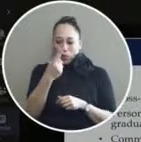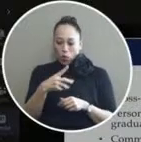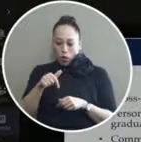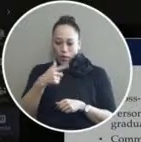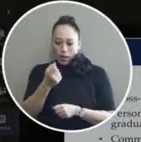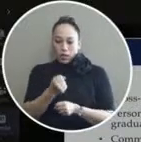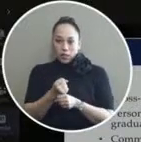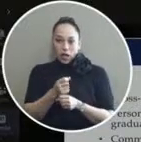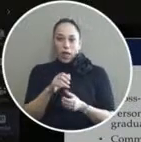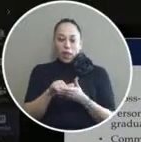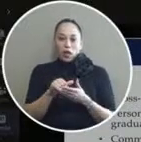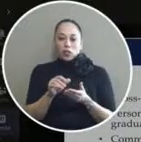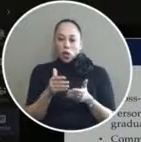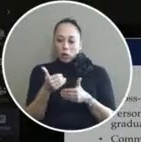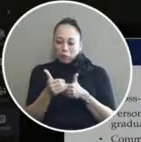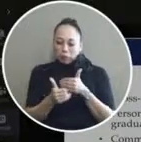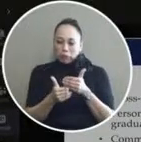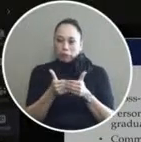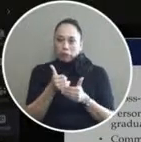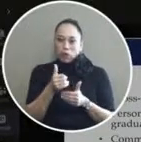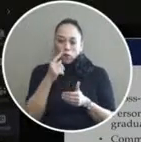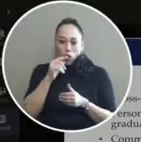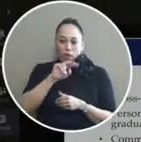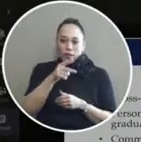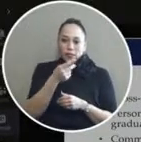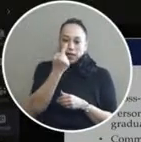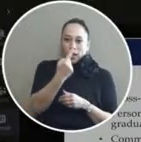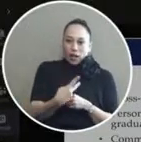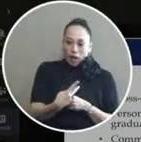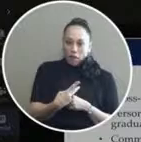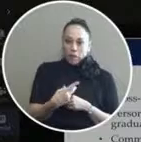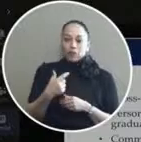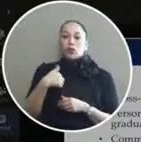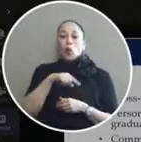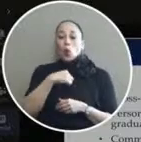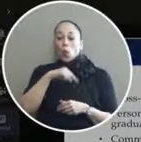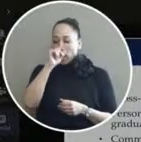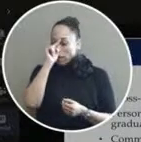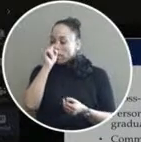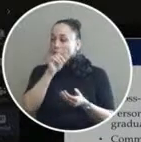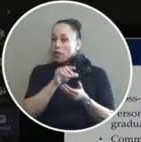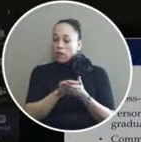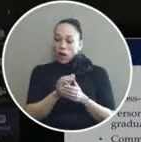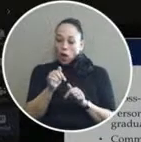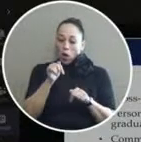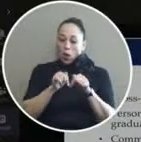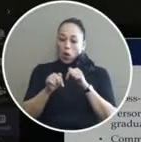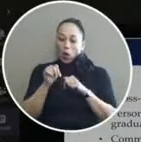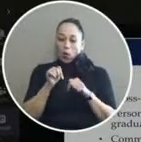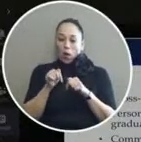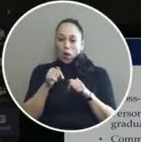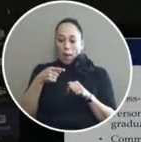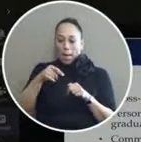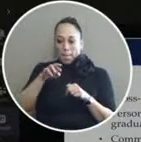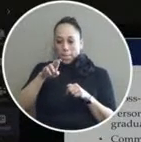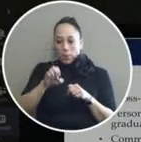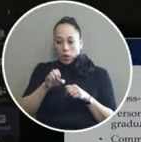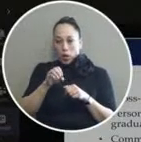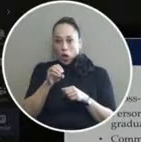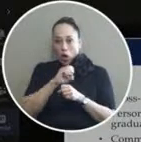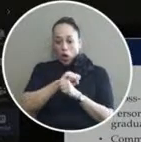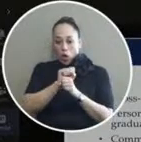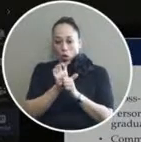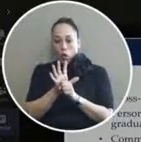and then a slow recovery in the second half. We believe that to go back to pre-COVID-19 levels